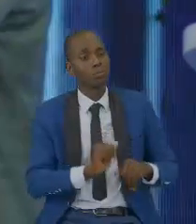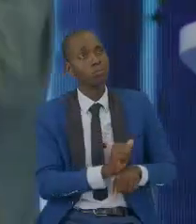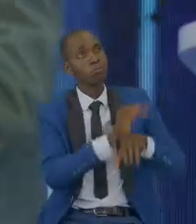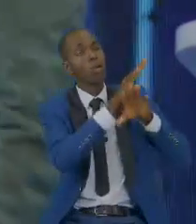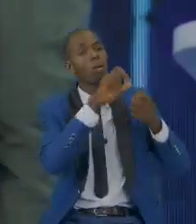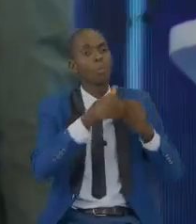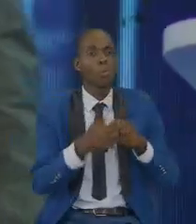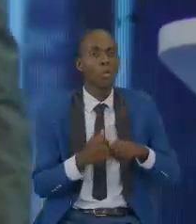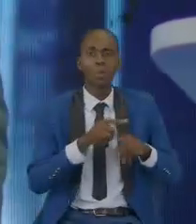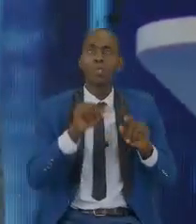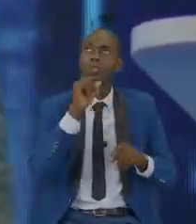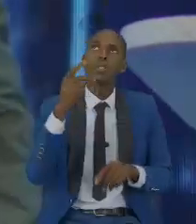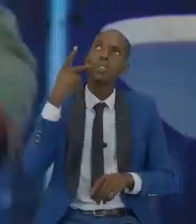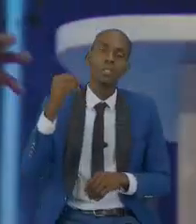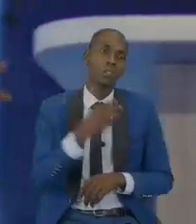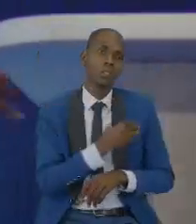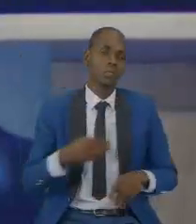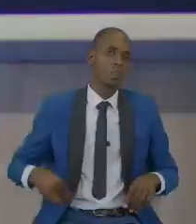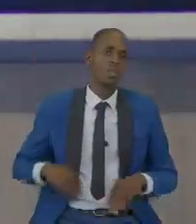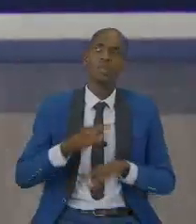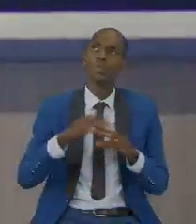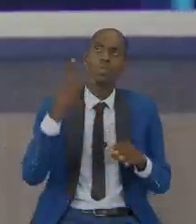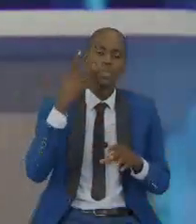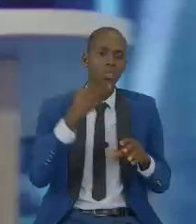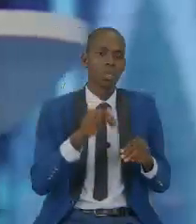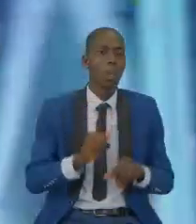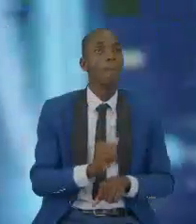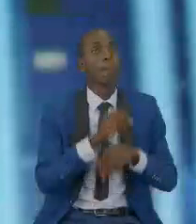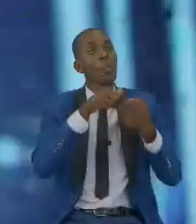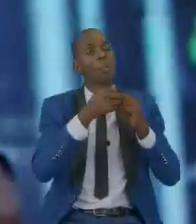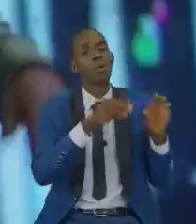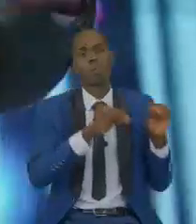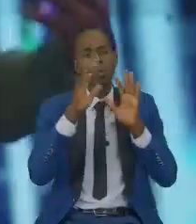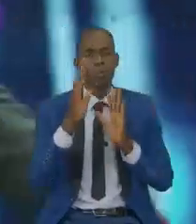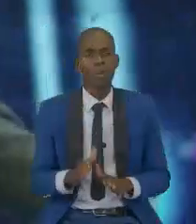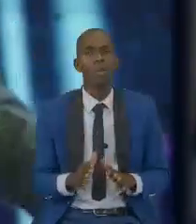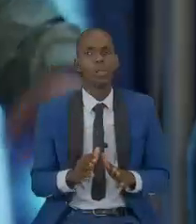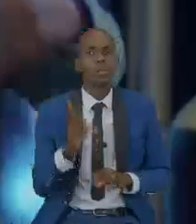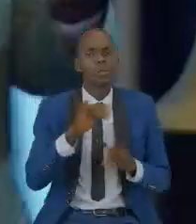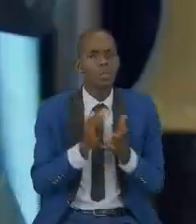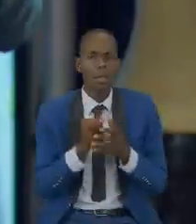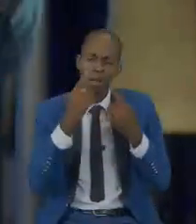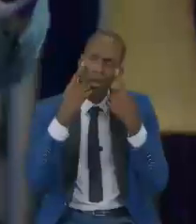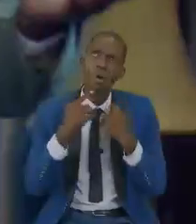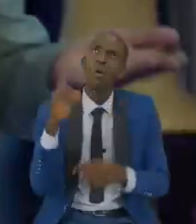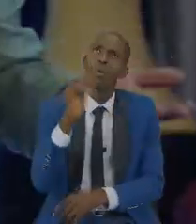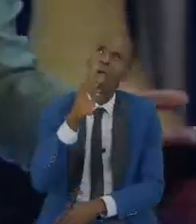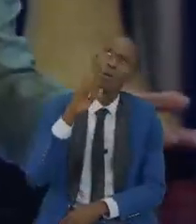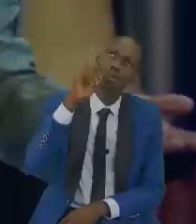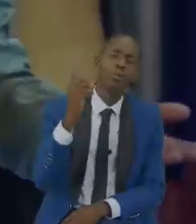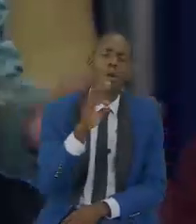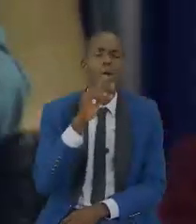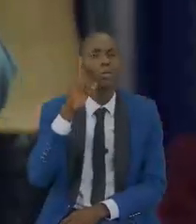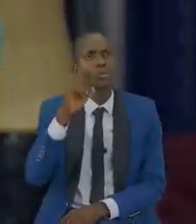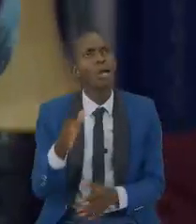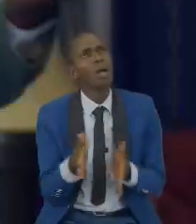see the mountain mover. The people who cry, and the people who say, oh God, where are you? Those people who say, oh God, where